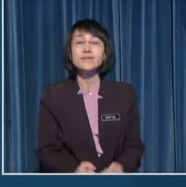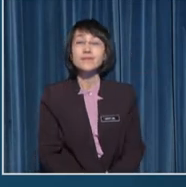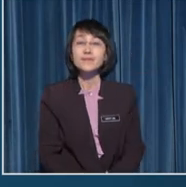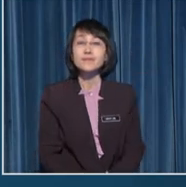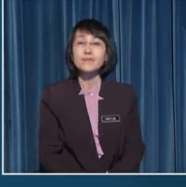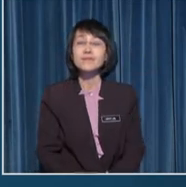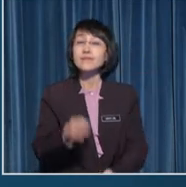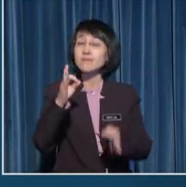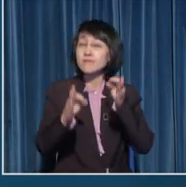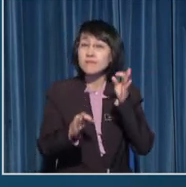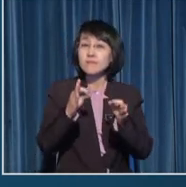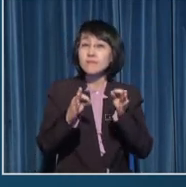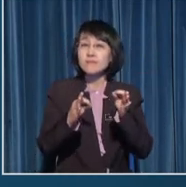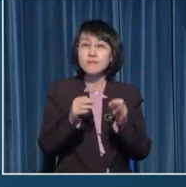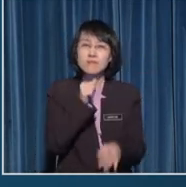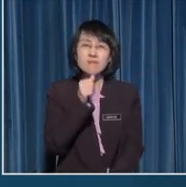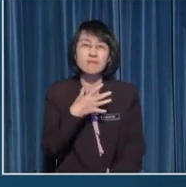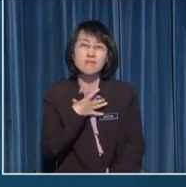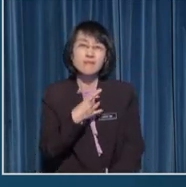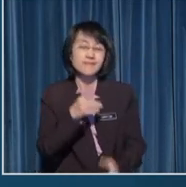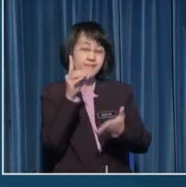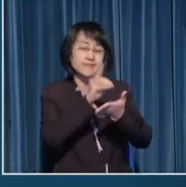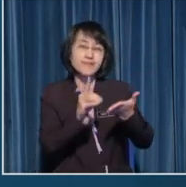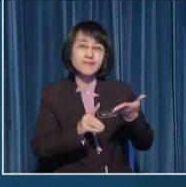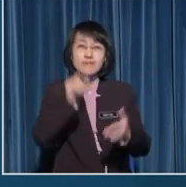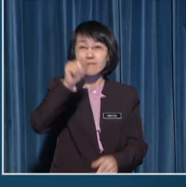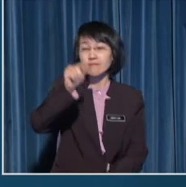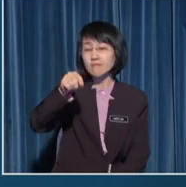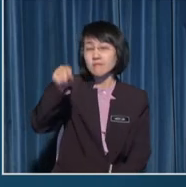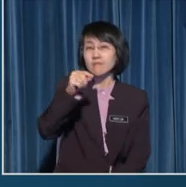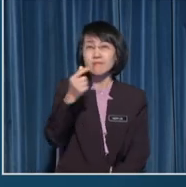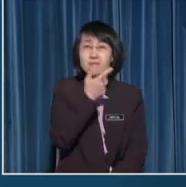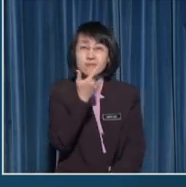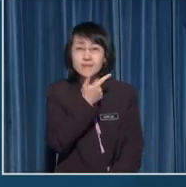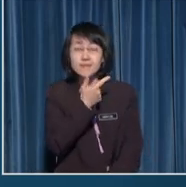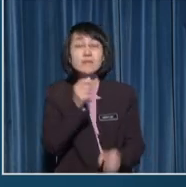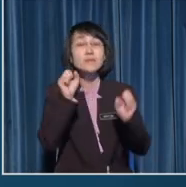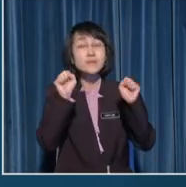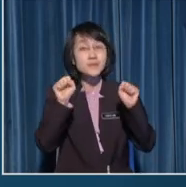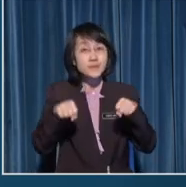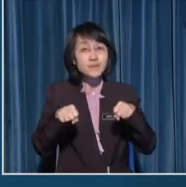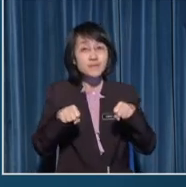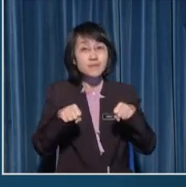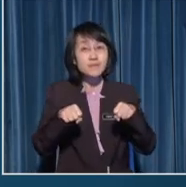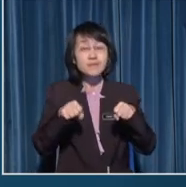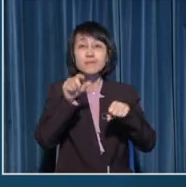If you are not keen to draw a tally, you can use a tick